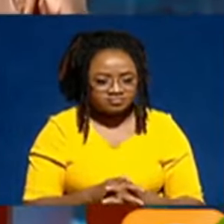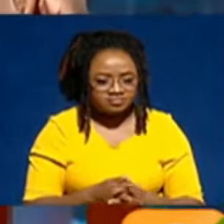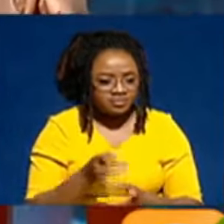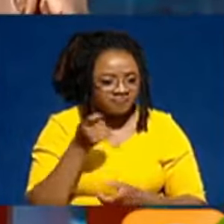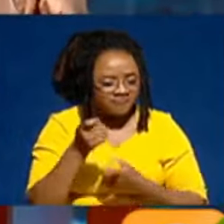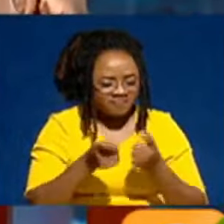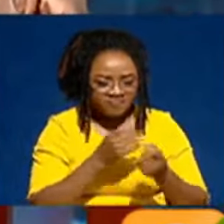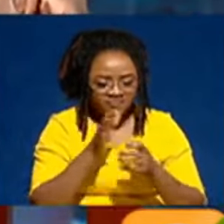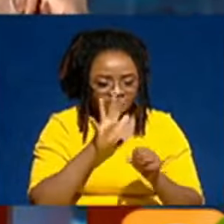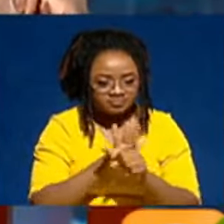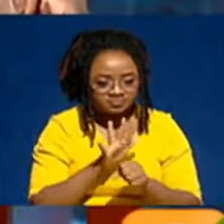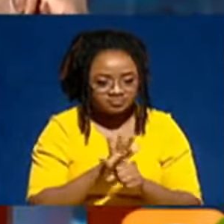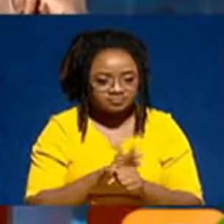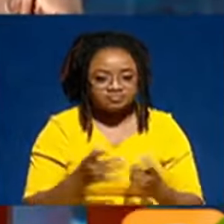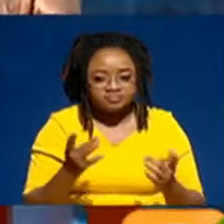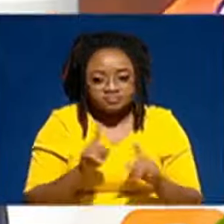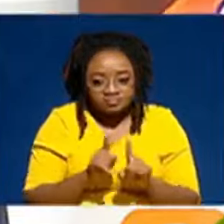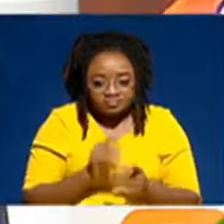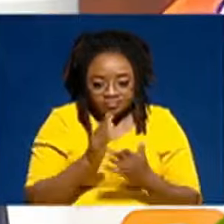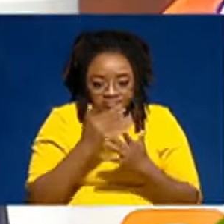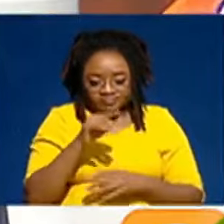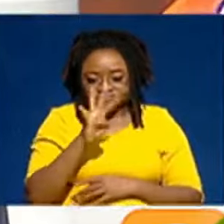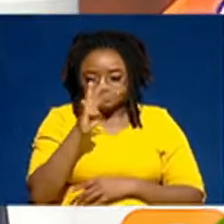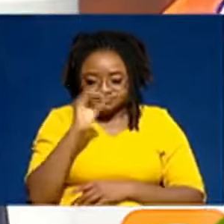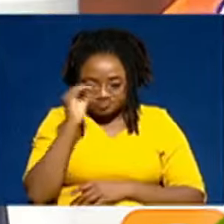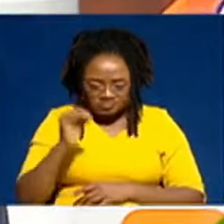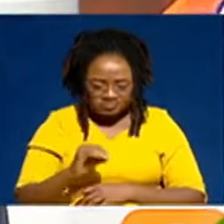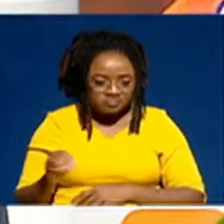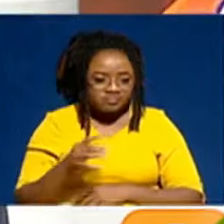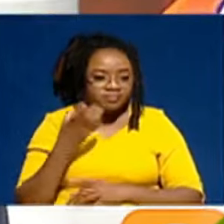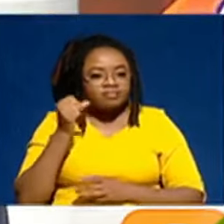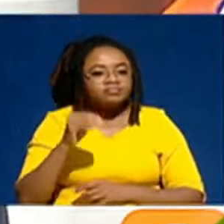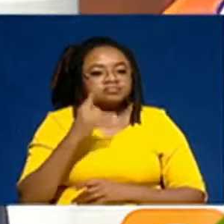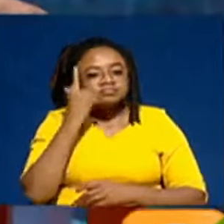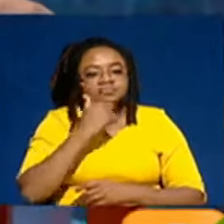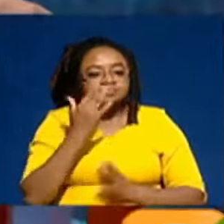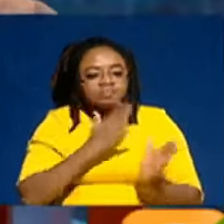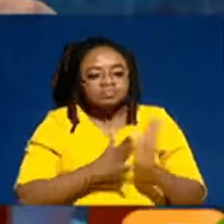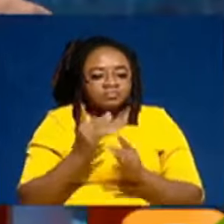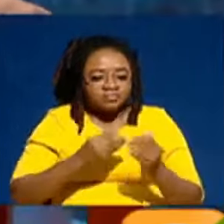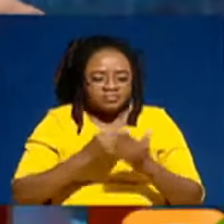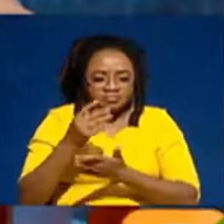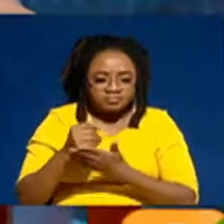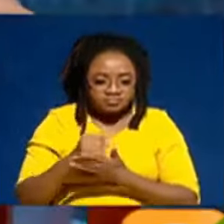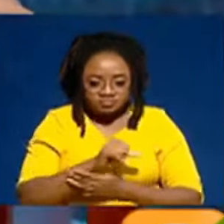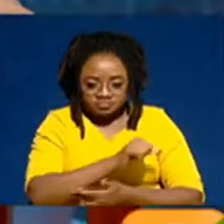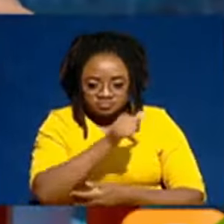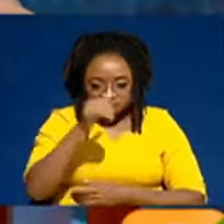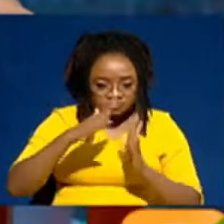maximum 4%. So who will buy the other houses that you are building?